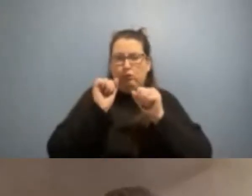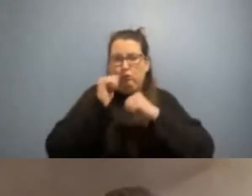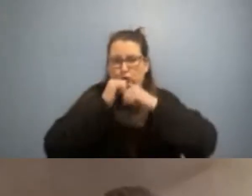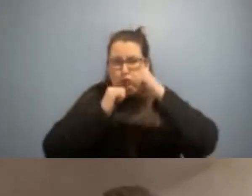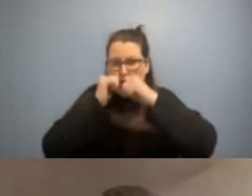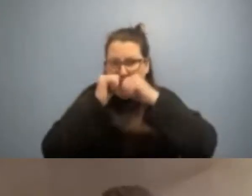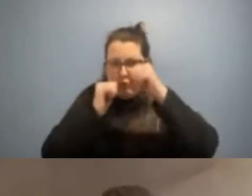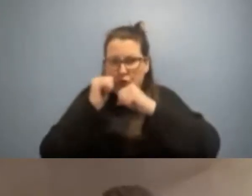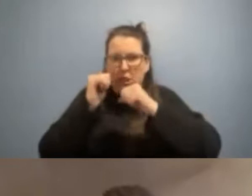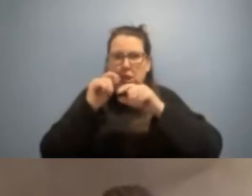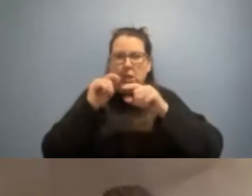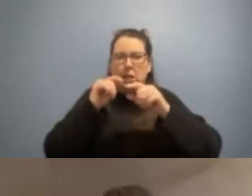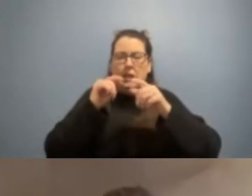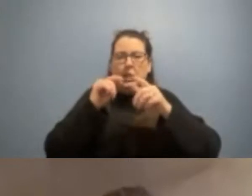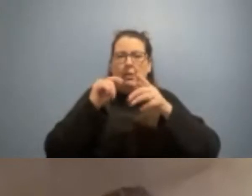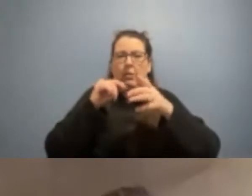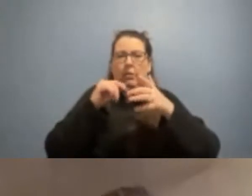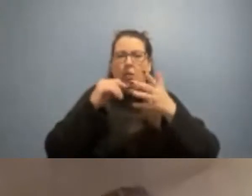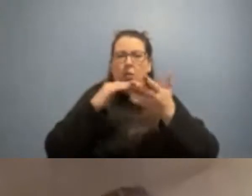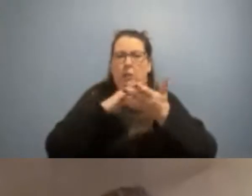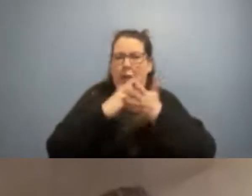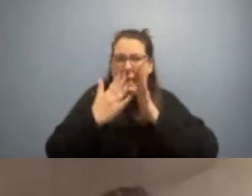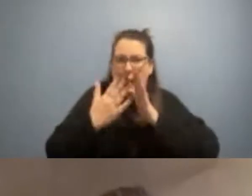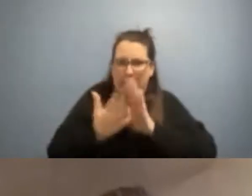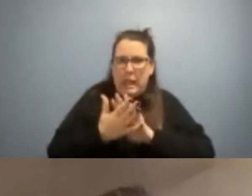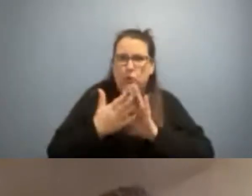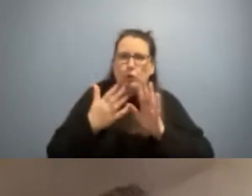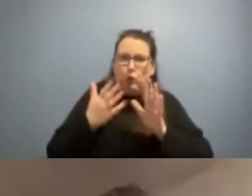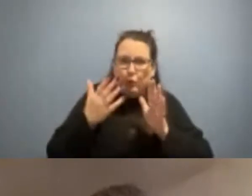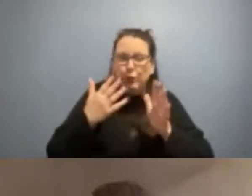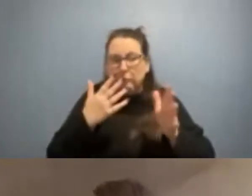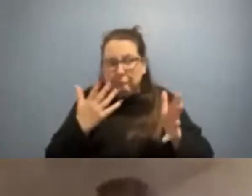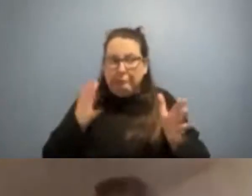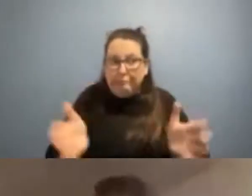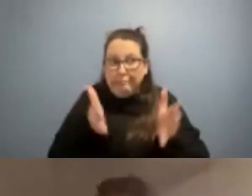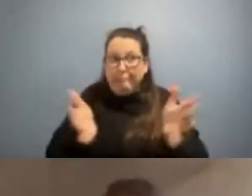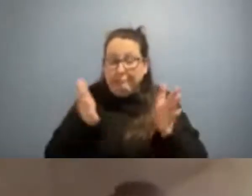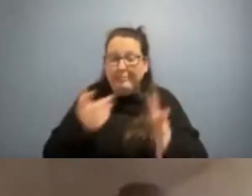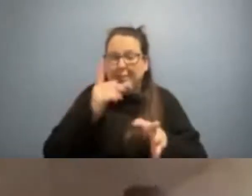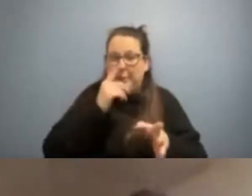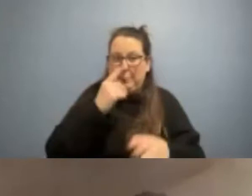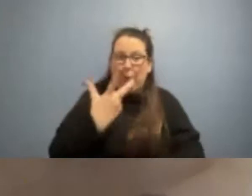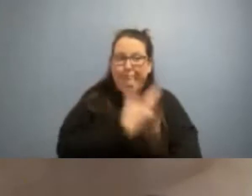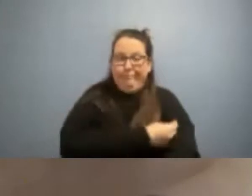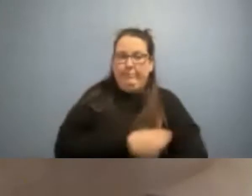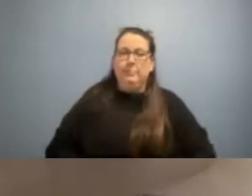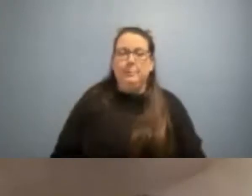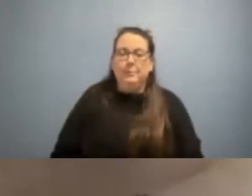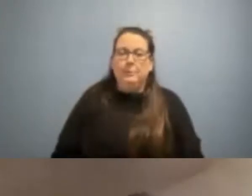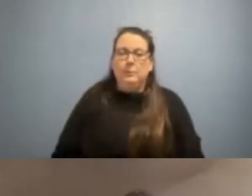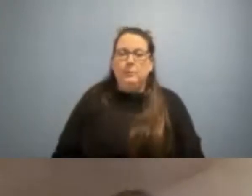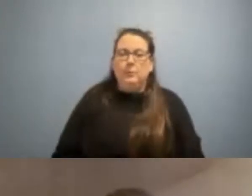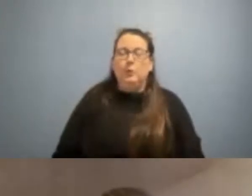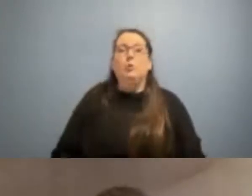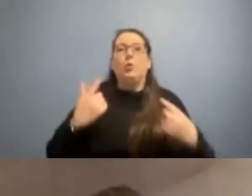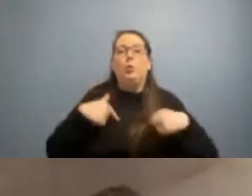to persuade people to get vaccinated? Okay, great question, and I can answer to that. We have been engaging with the